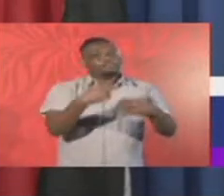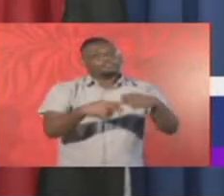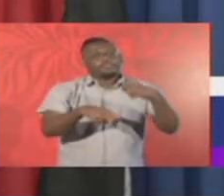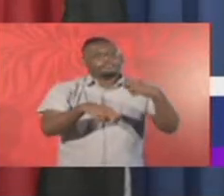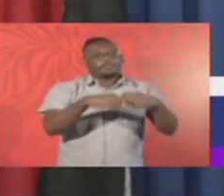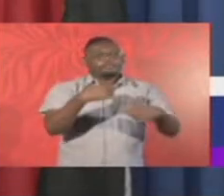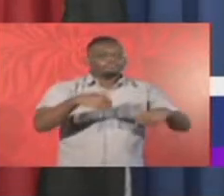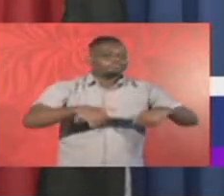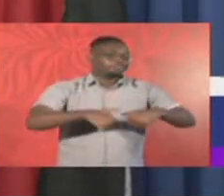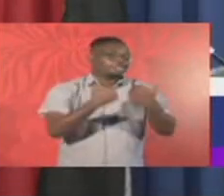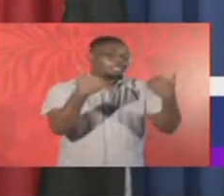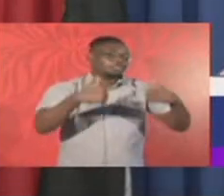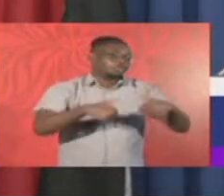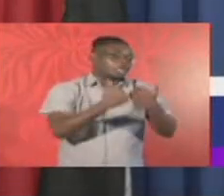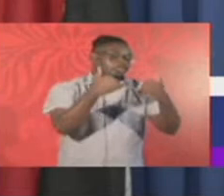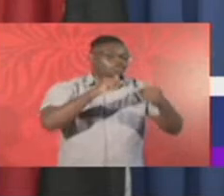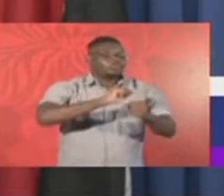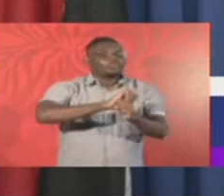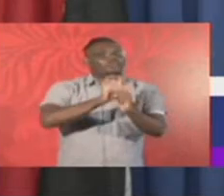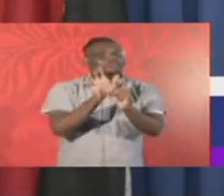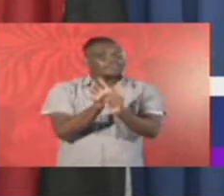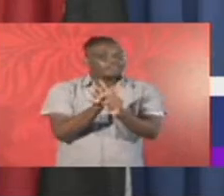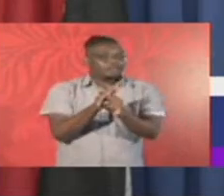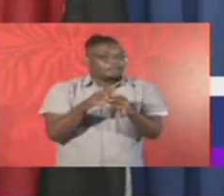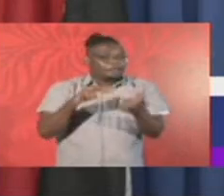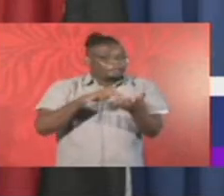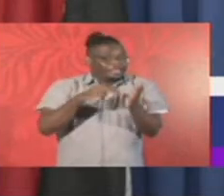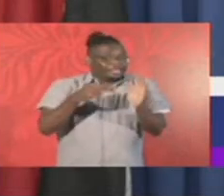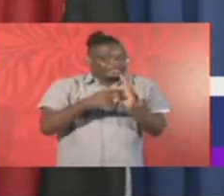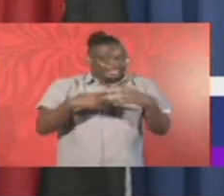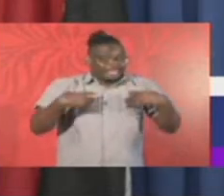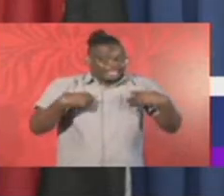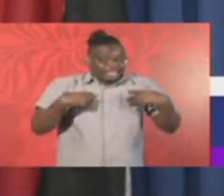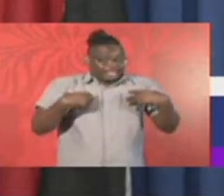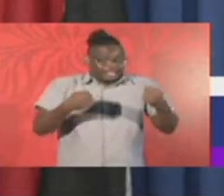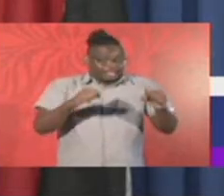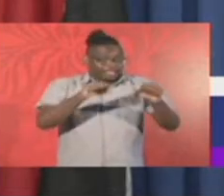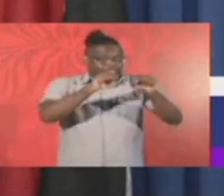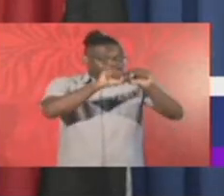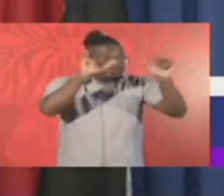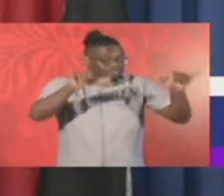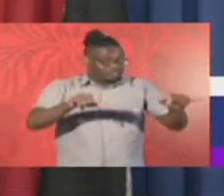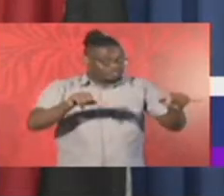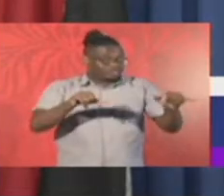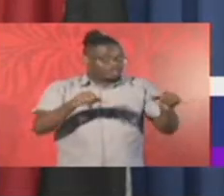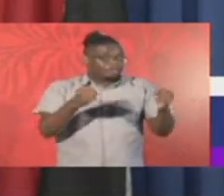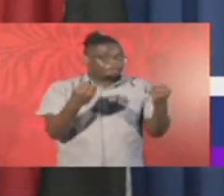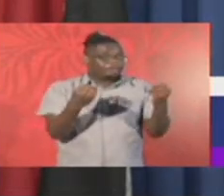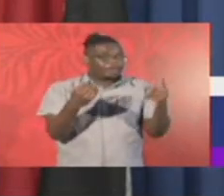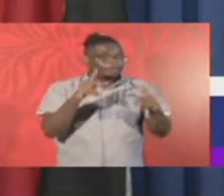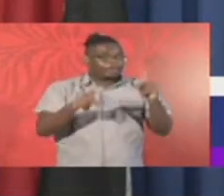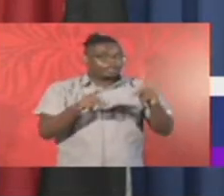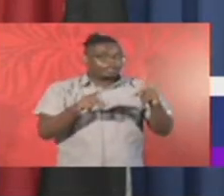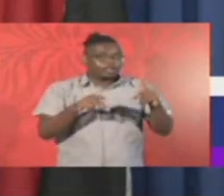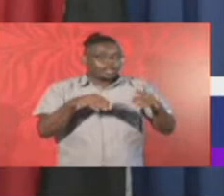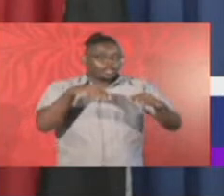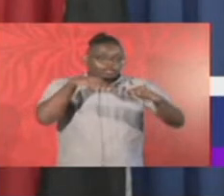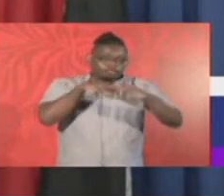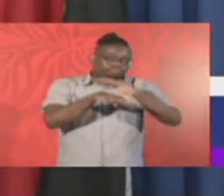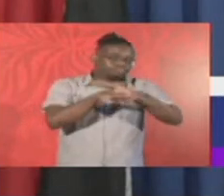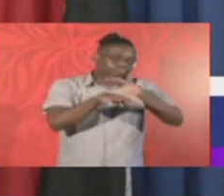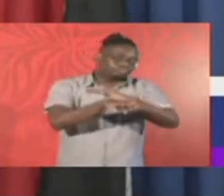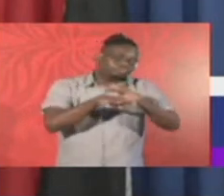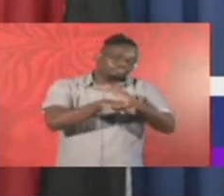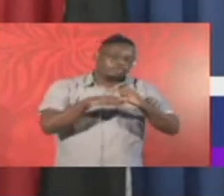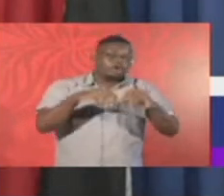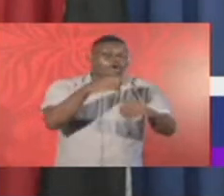meaning collapse of the health system because not enough people are fully vaccinated. So if in